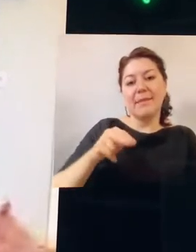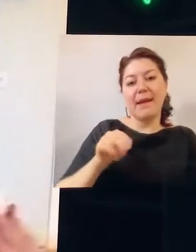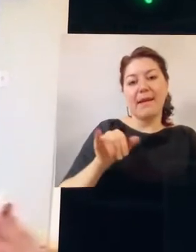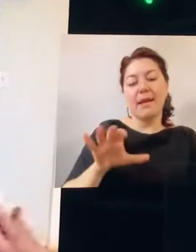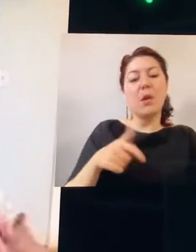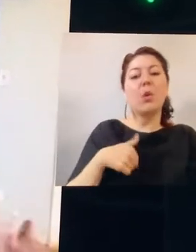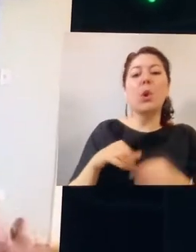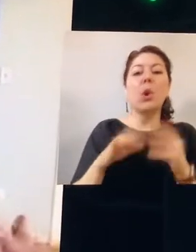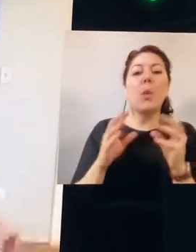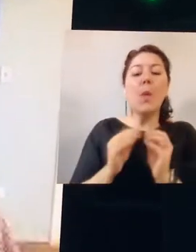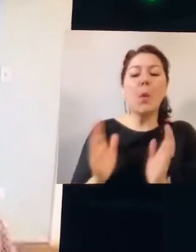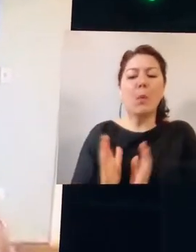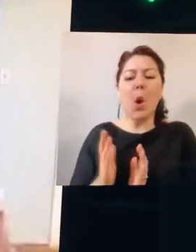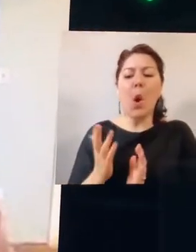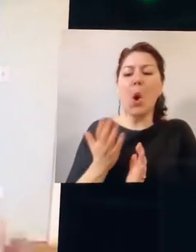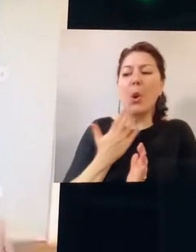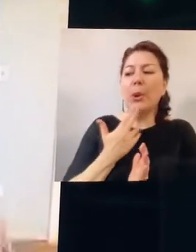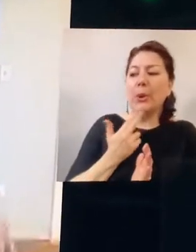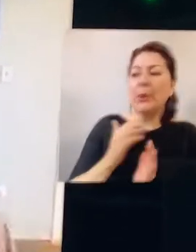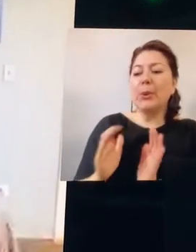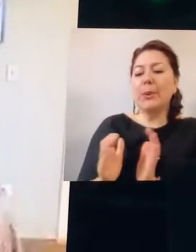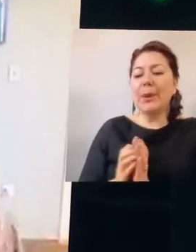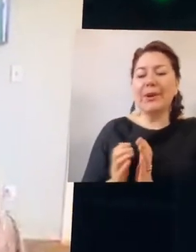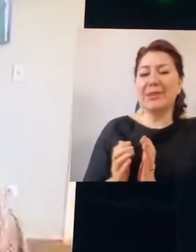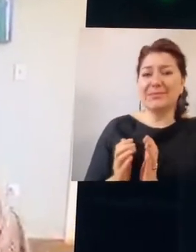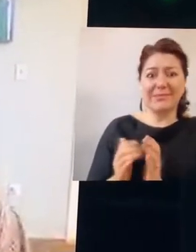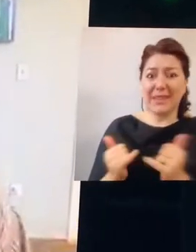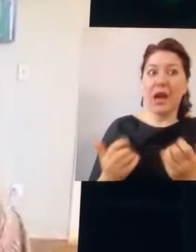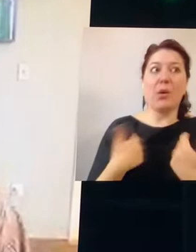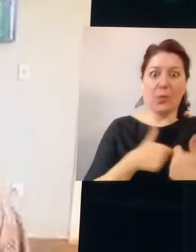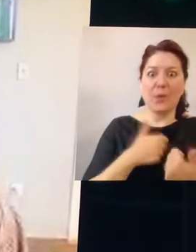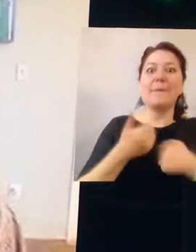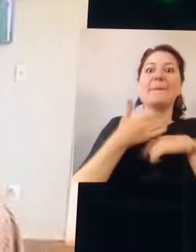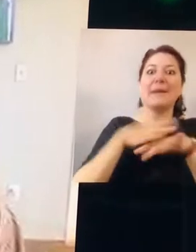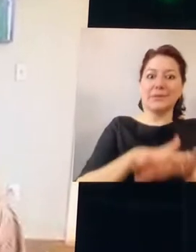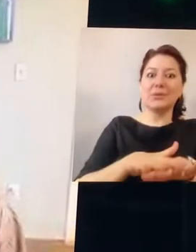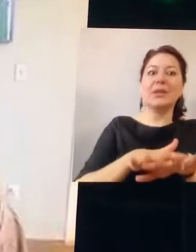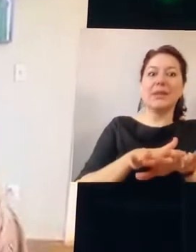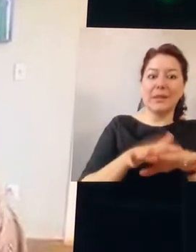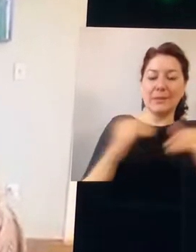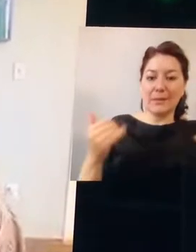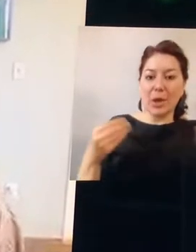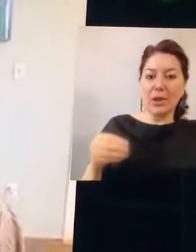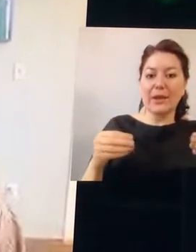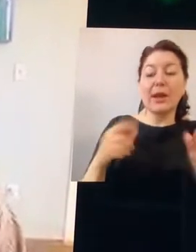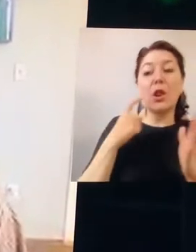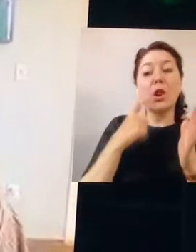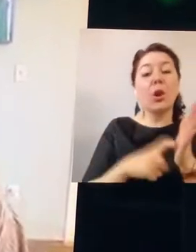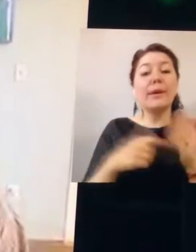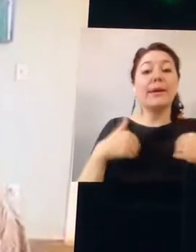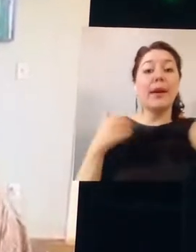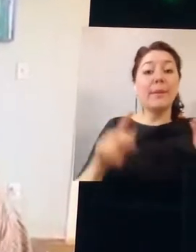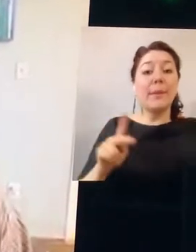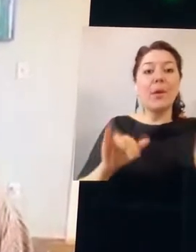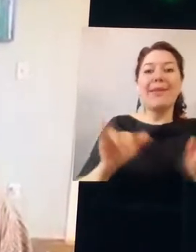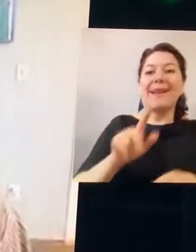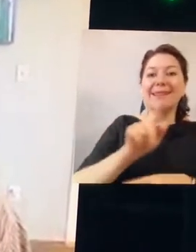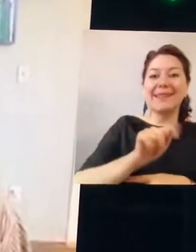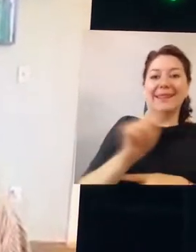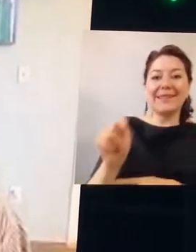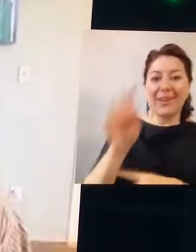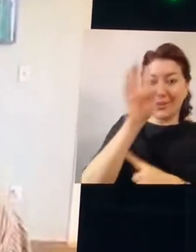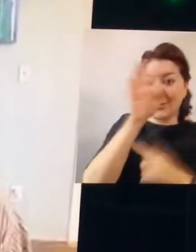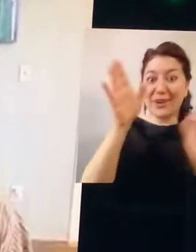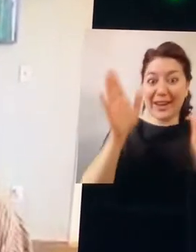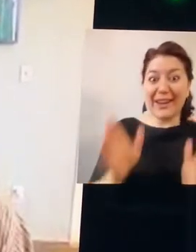the mainstream market, especially when you take a look at young people, such as TikTok creators. If you look at